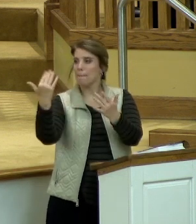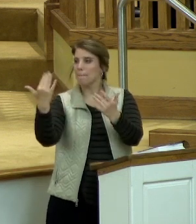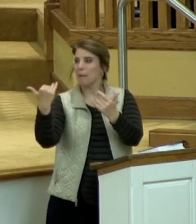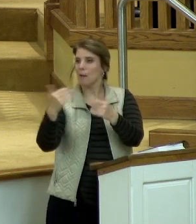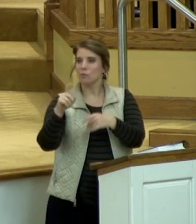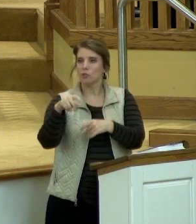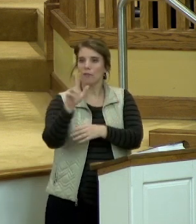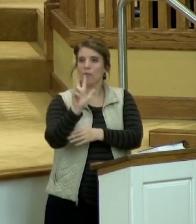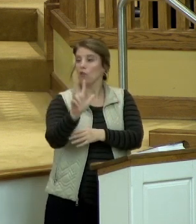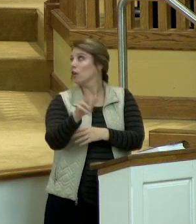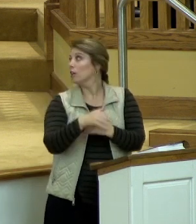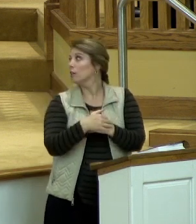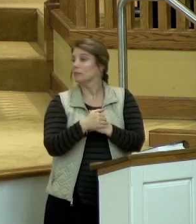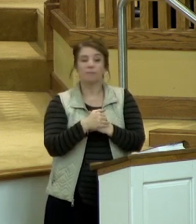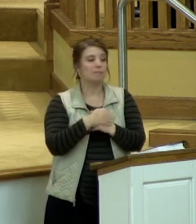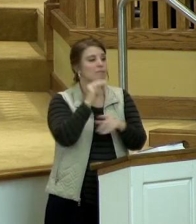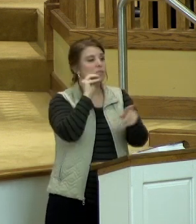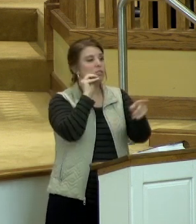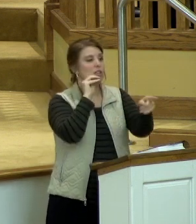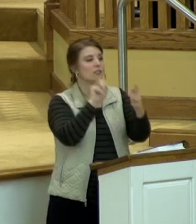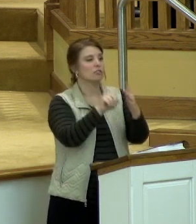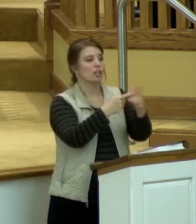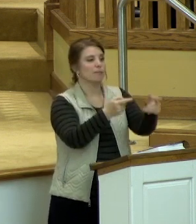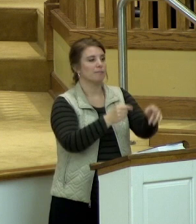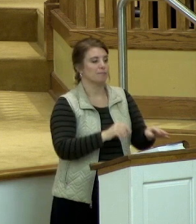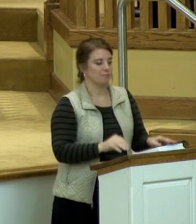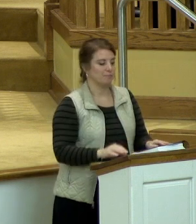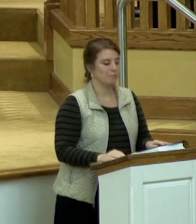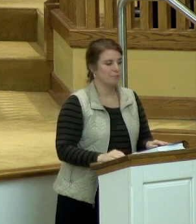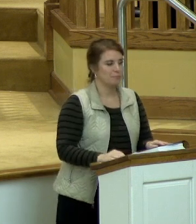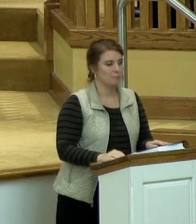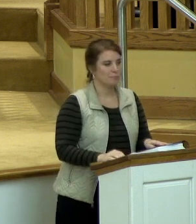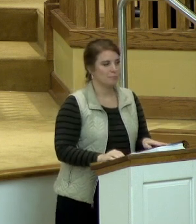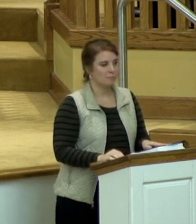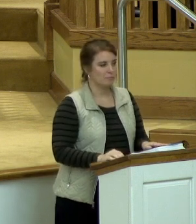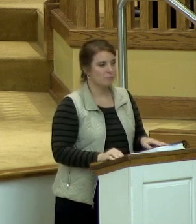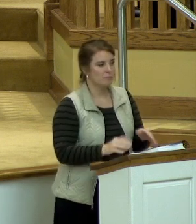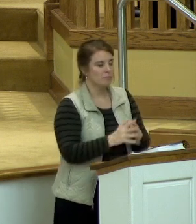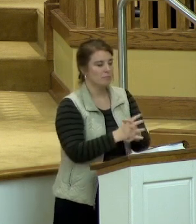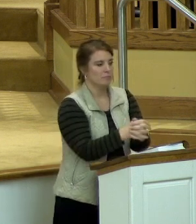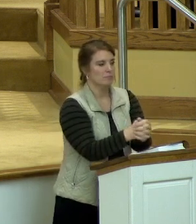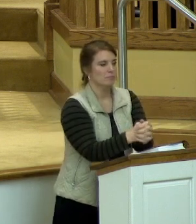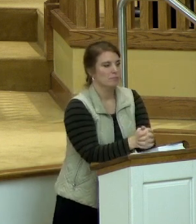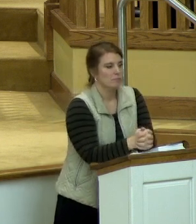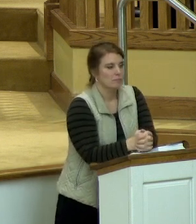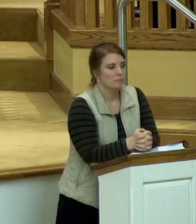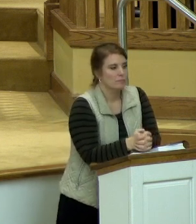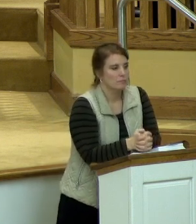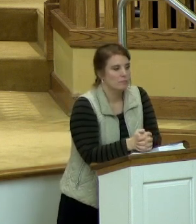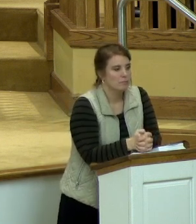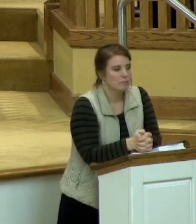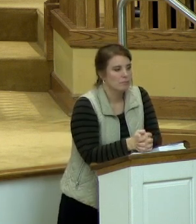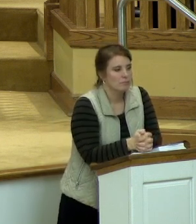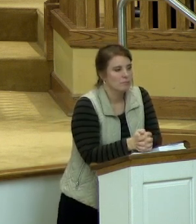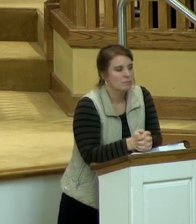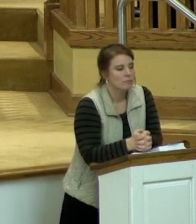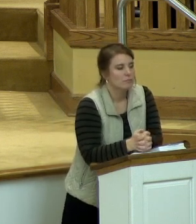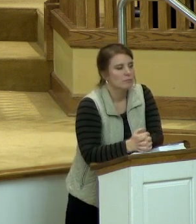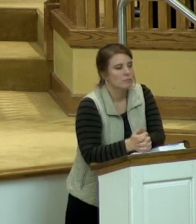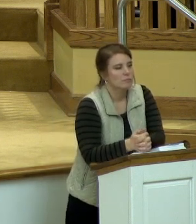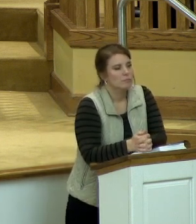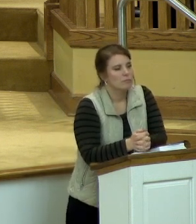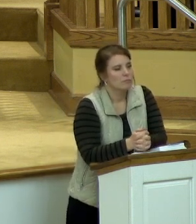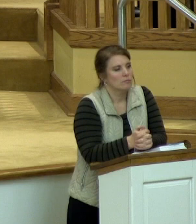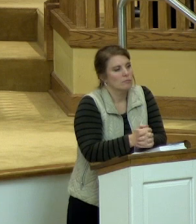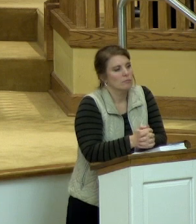Okay. All right, Michelle. All right, Michelle's going to, the spokesperson for the deaf, as the deaf are here gathered here.